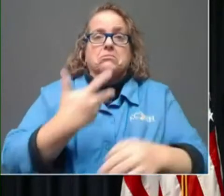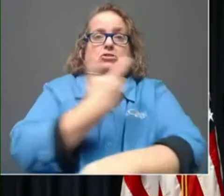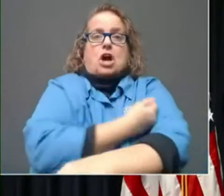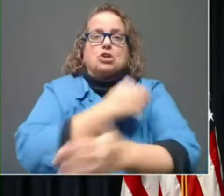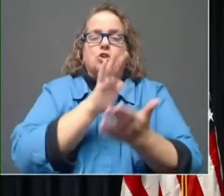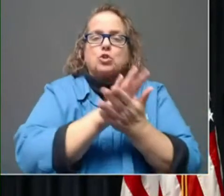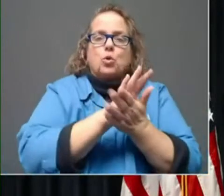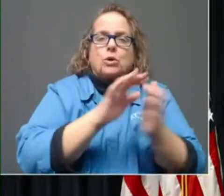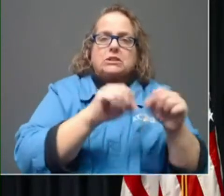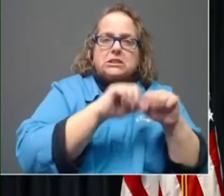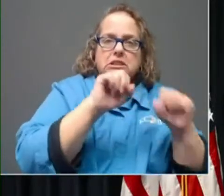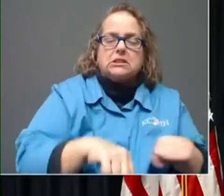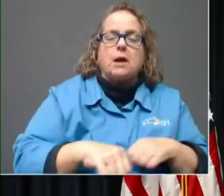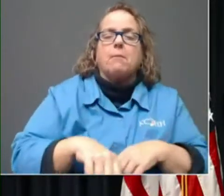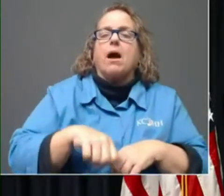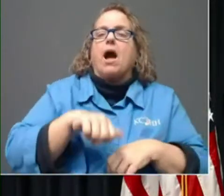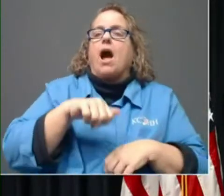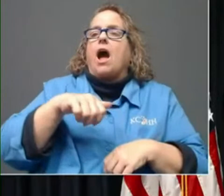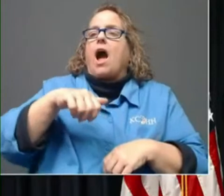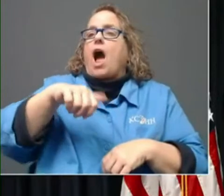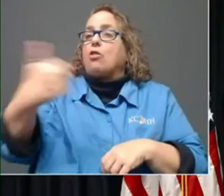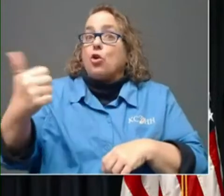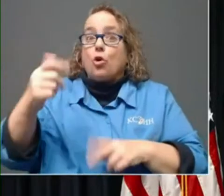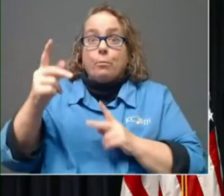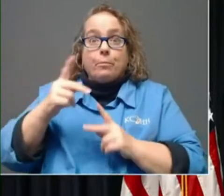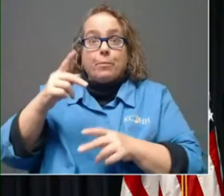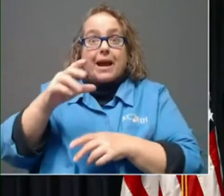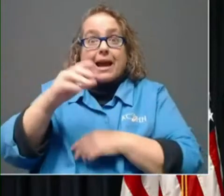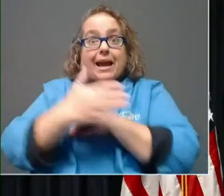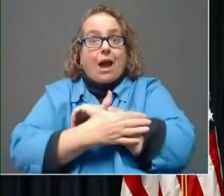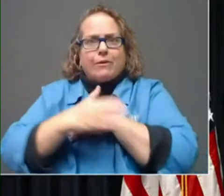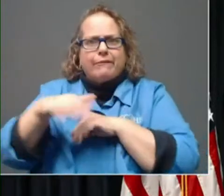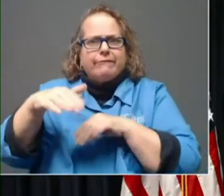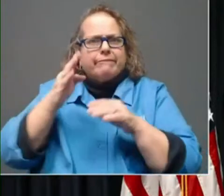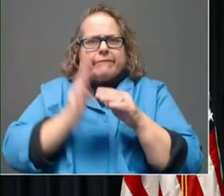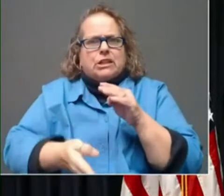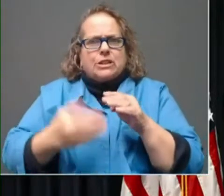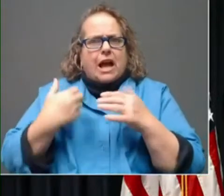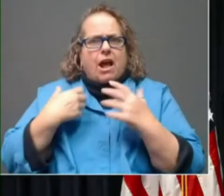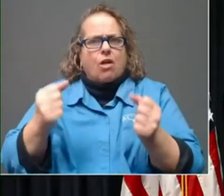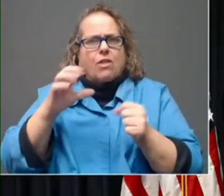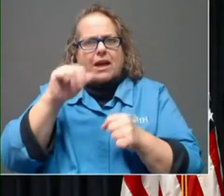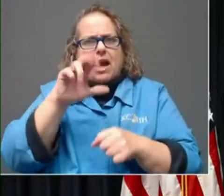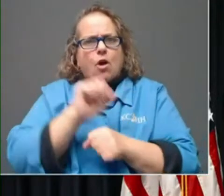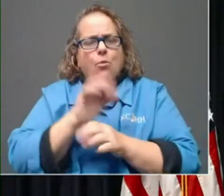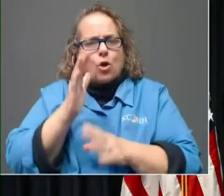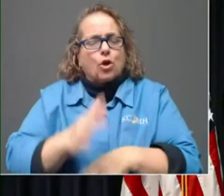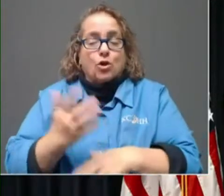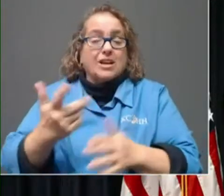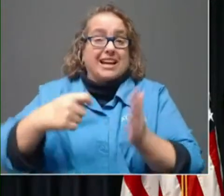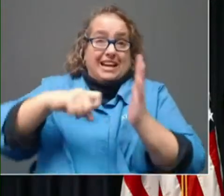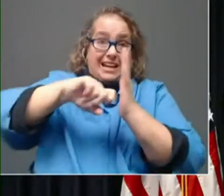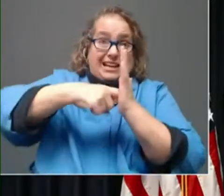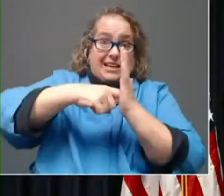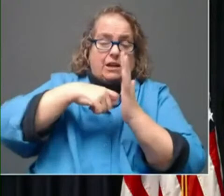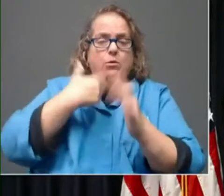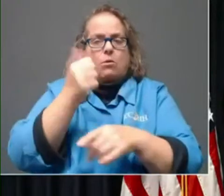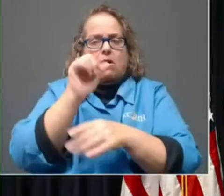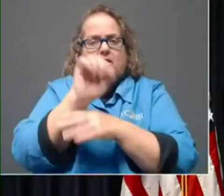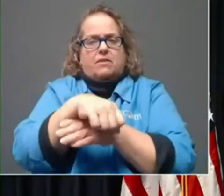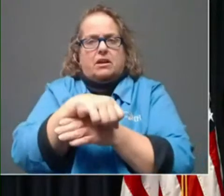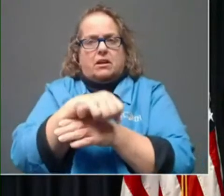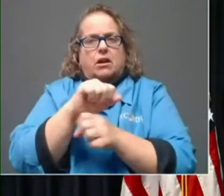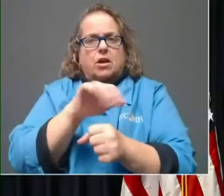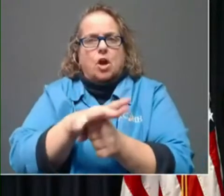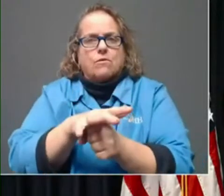the healthcare workers. But the real key, because we all want to defeat COVID, and we want to keep everybody alive while we